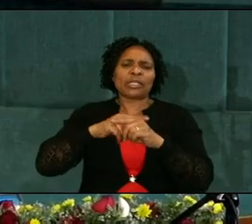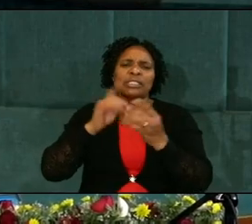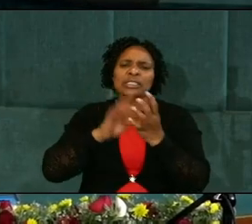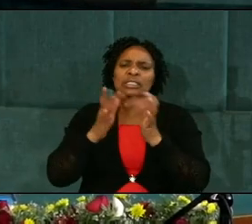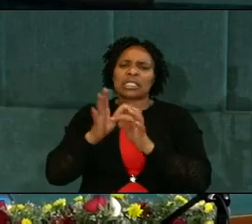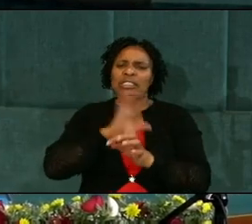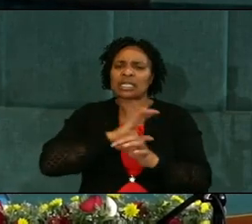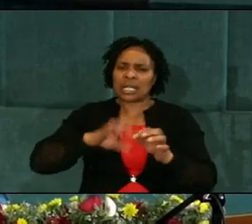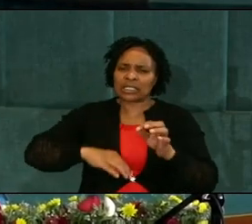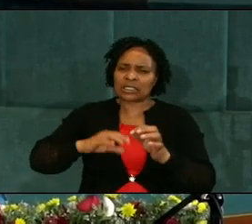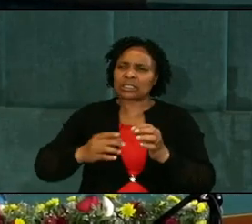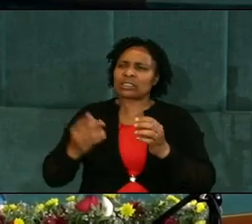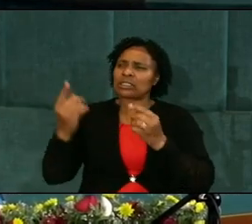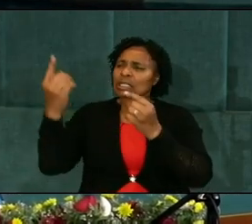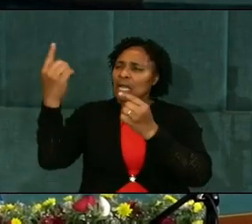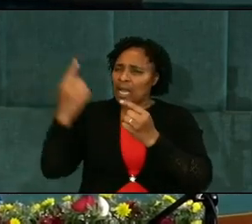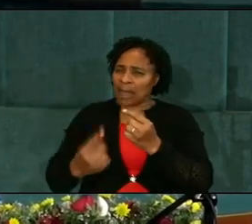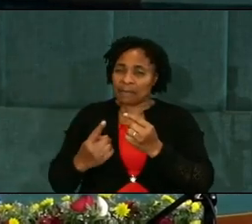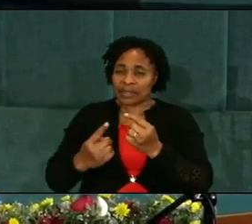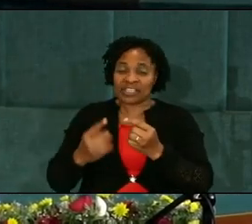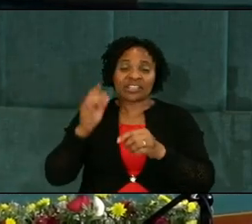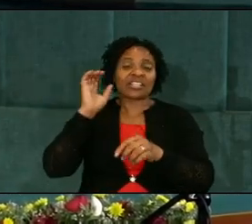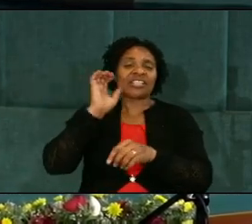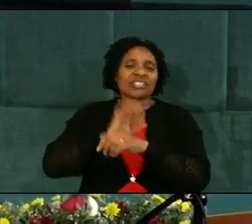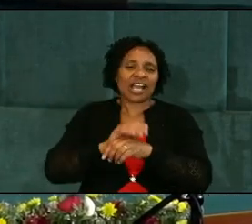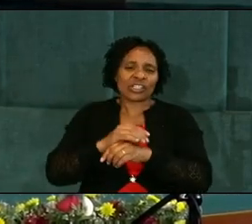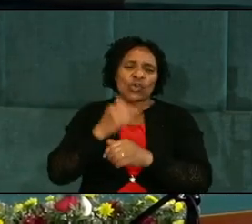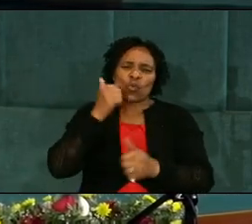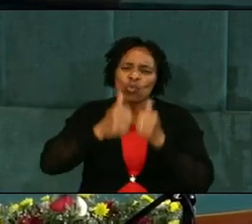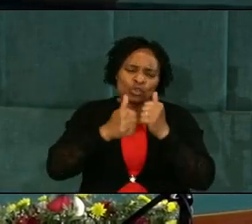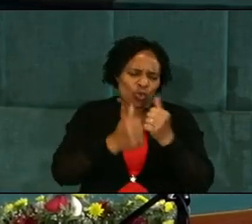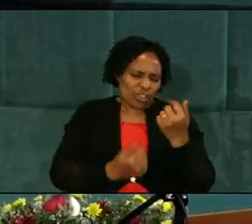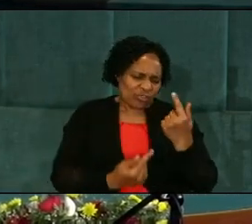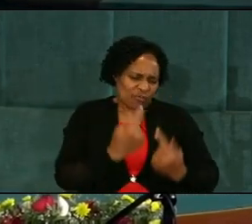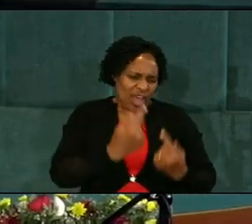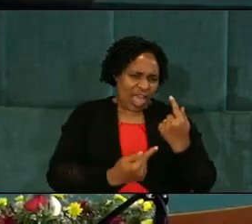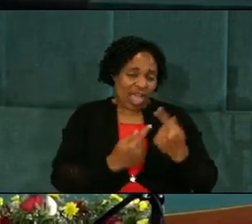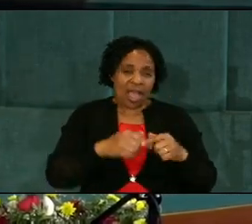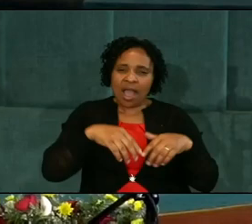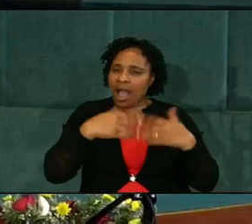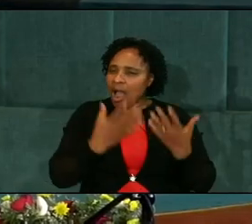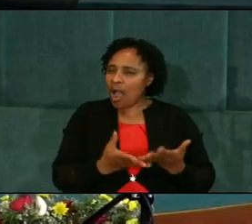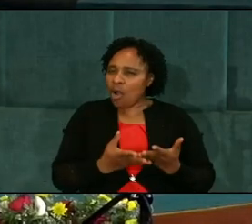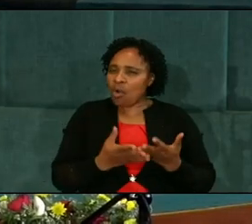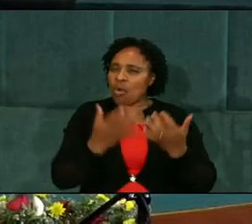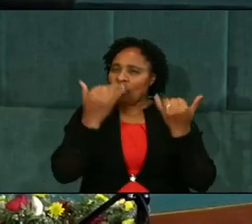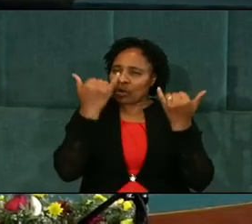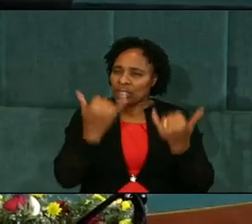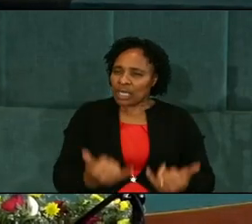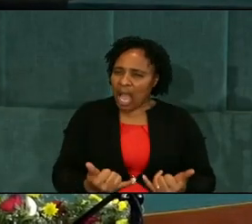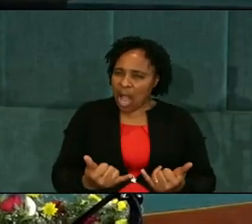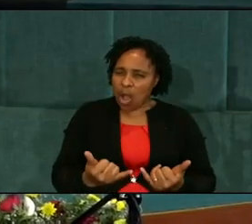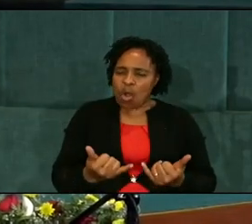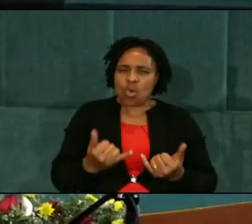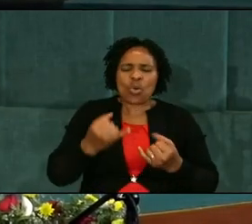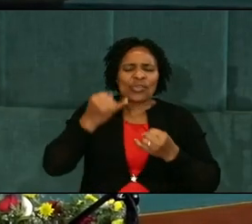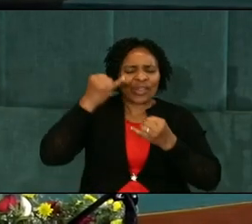world is at end, when the church should be on fire, how is it that God's church is at the very